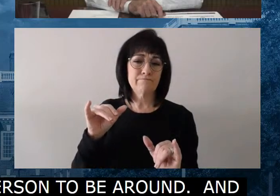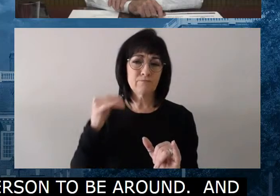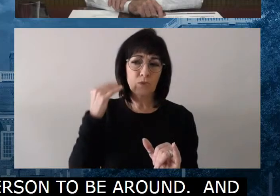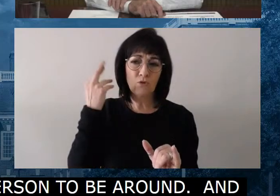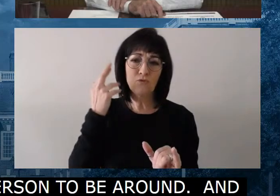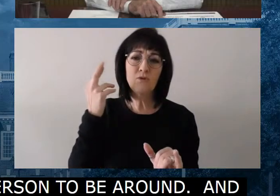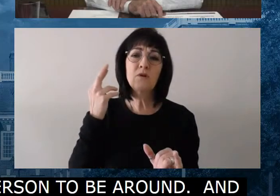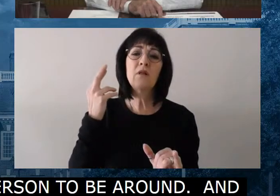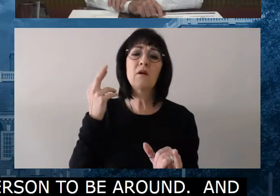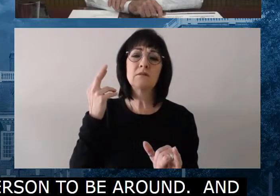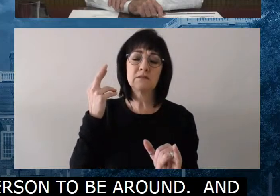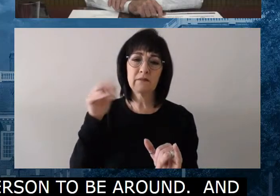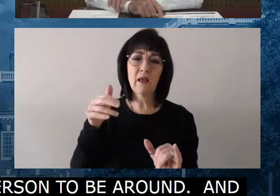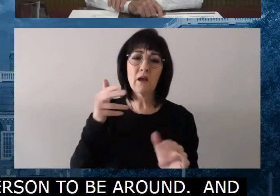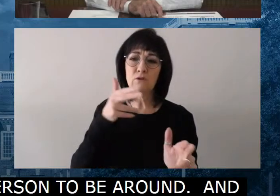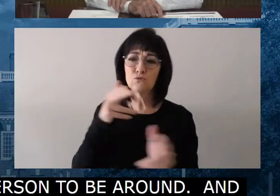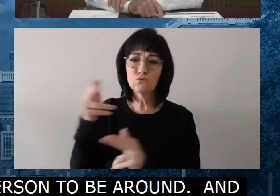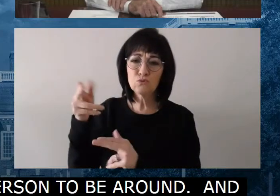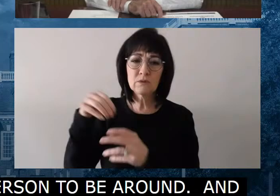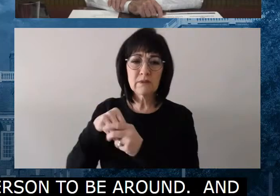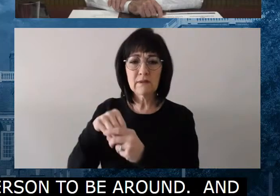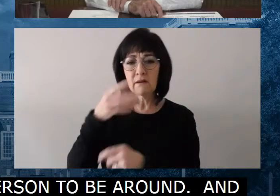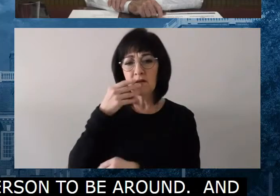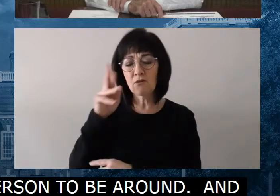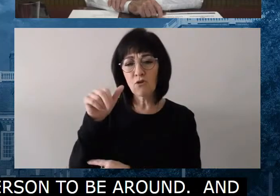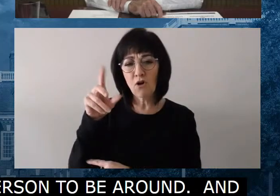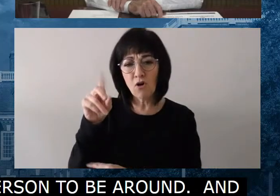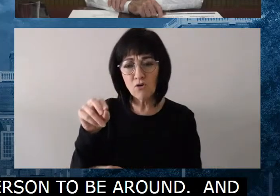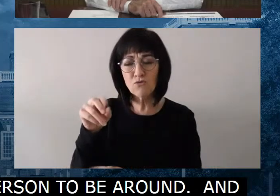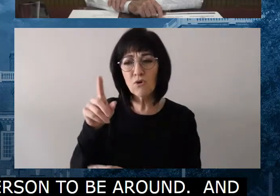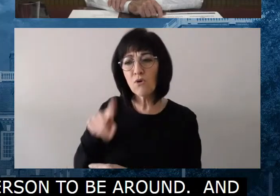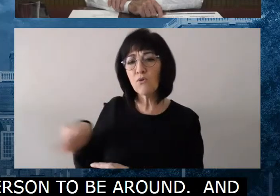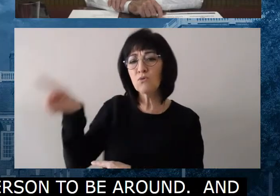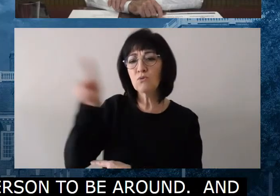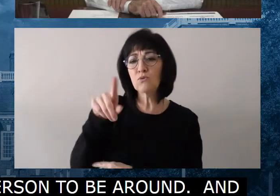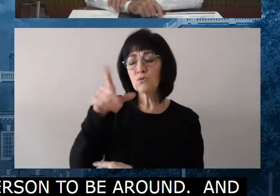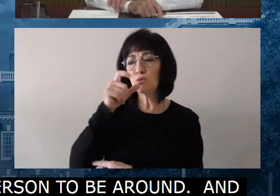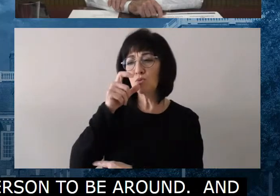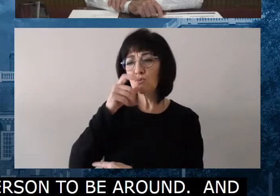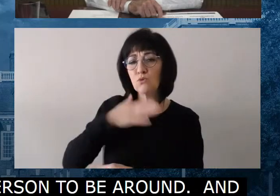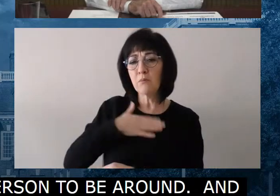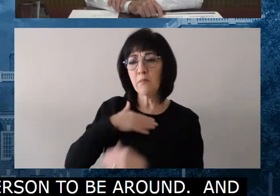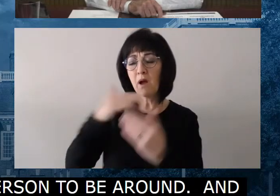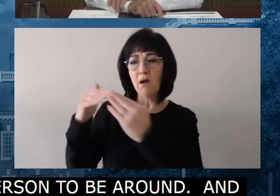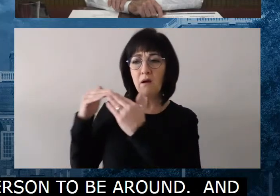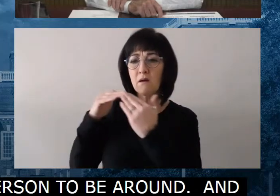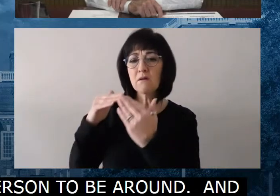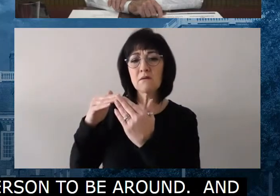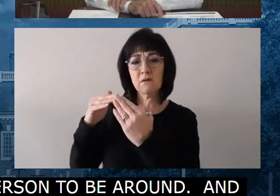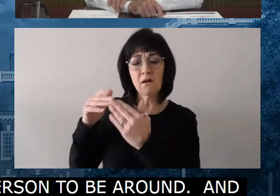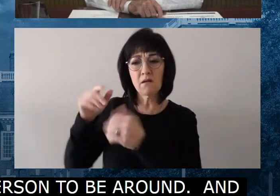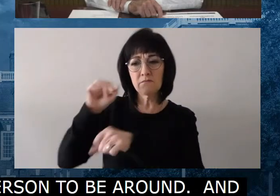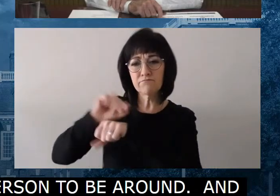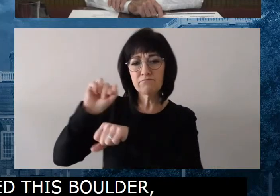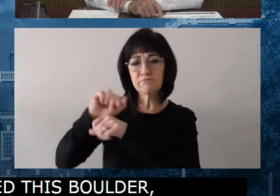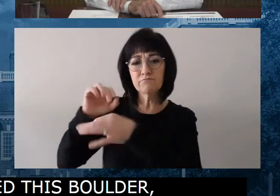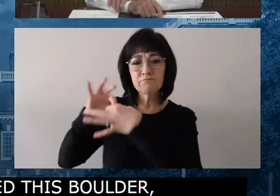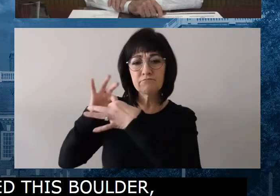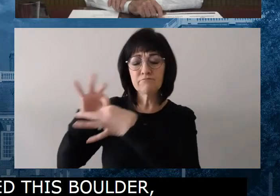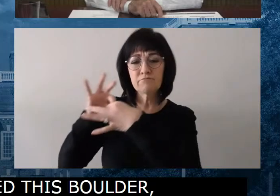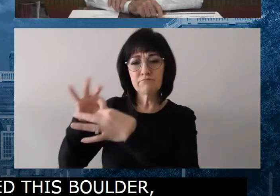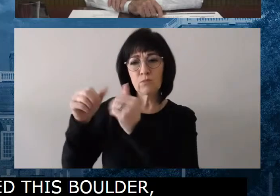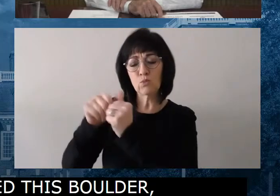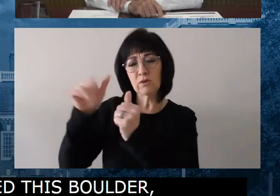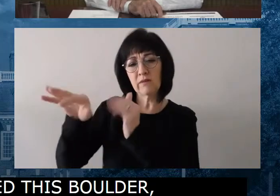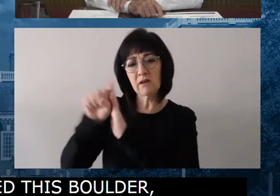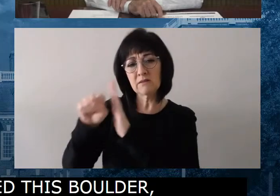House of Representatives in representing those areas in Colorado, and Governor Polis, and our thoughts